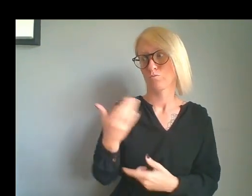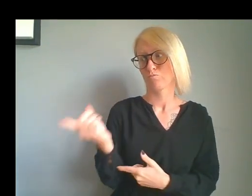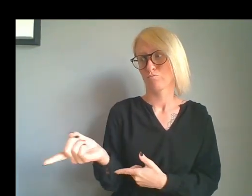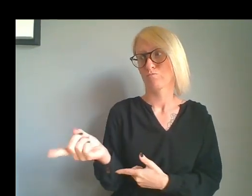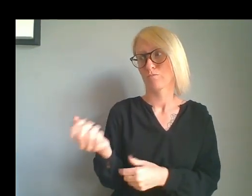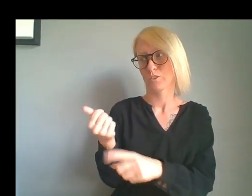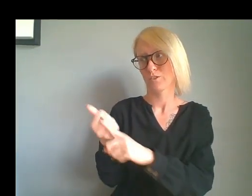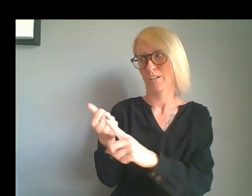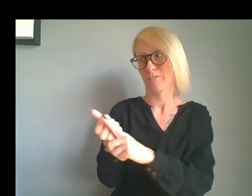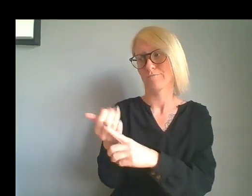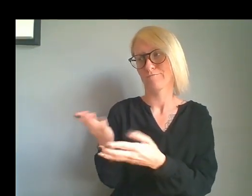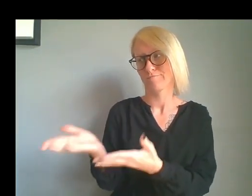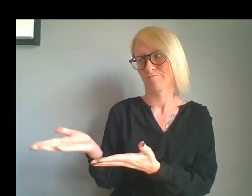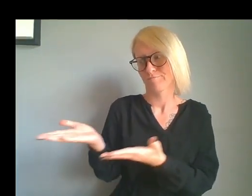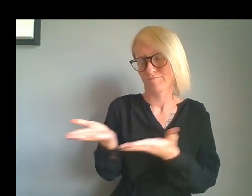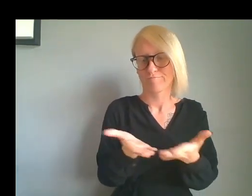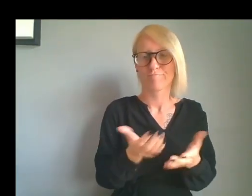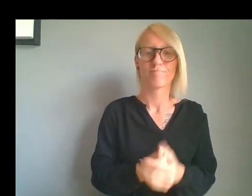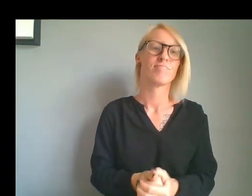introduce yourself.